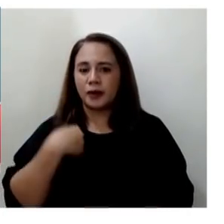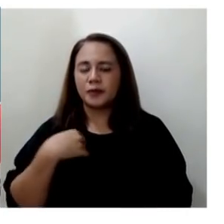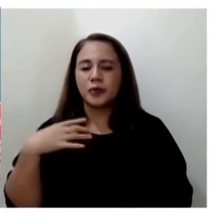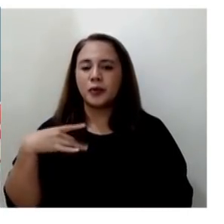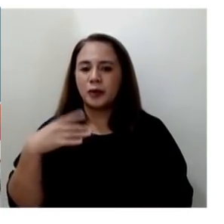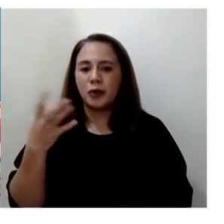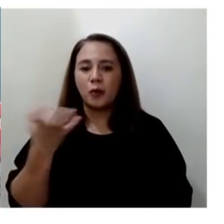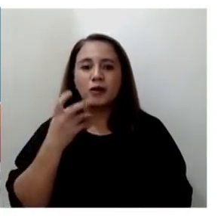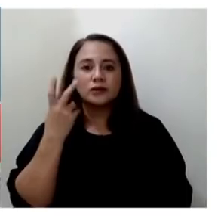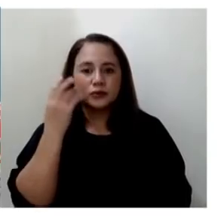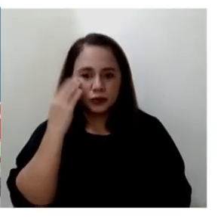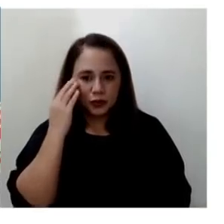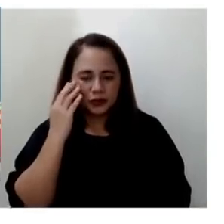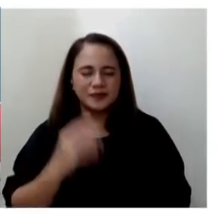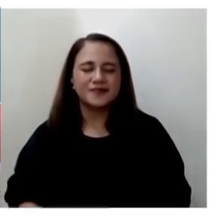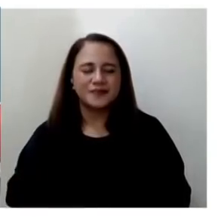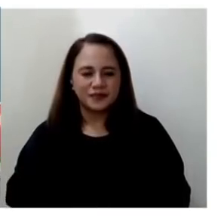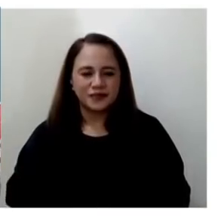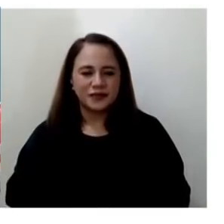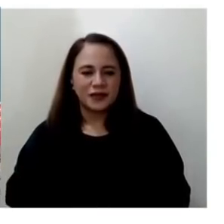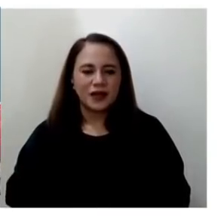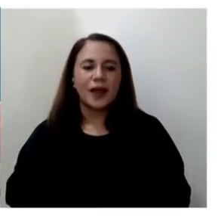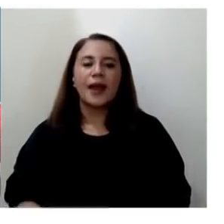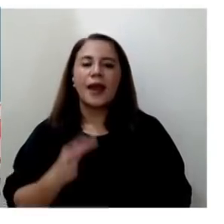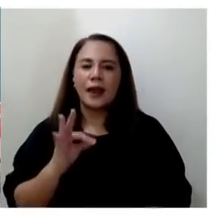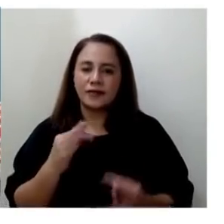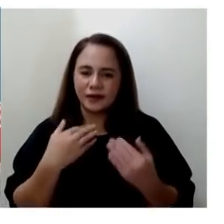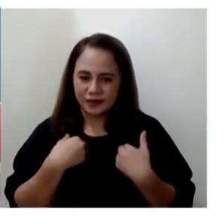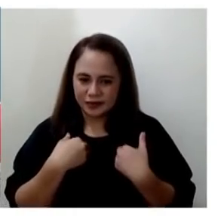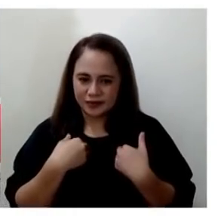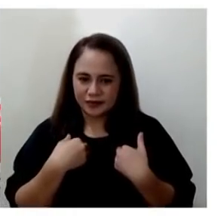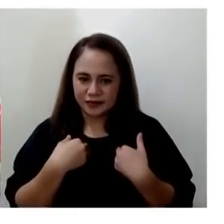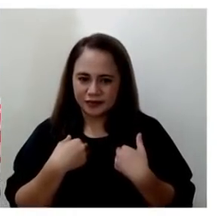know. Kung meron po,